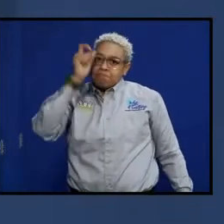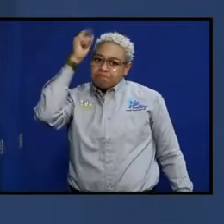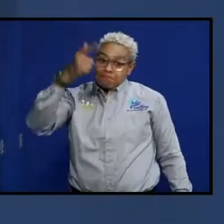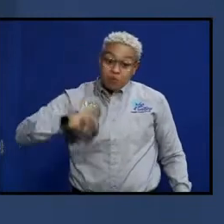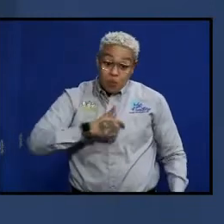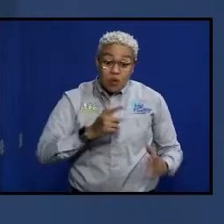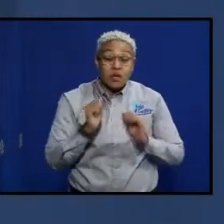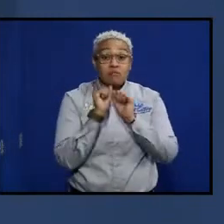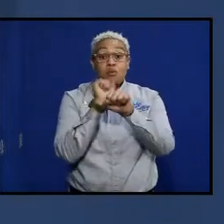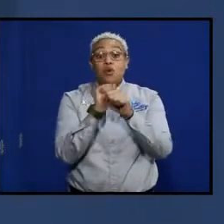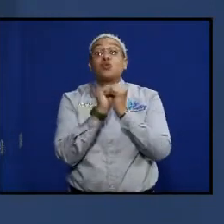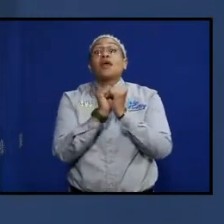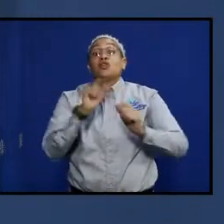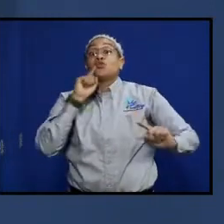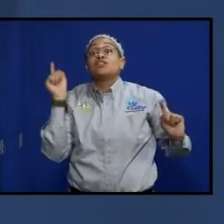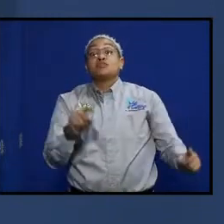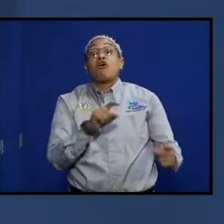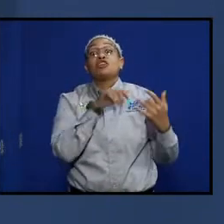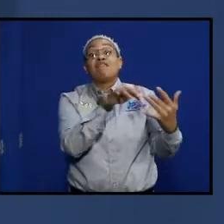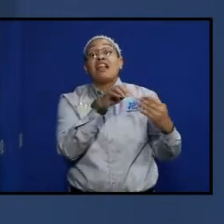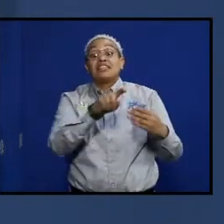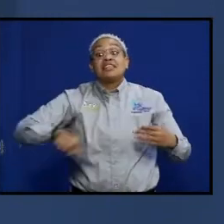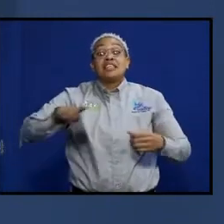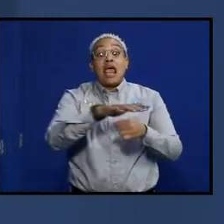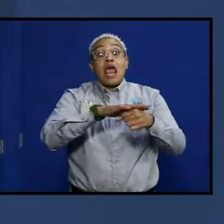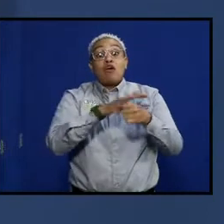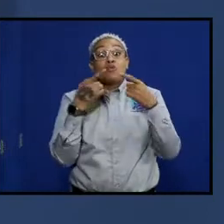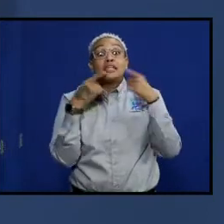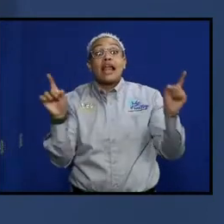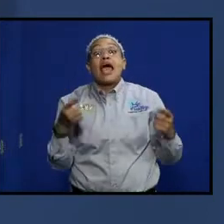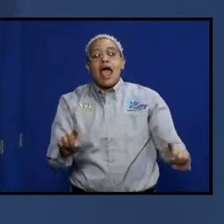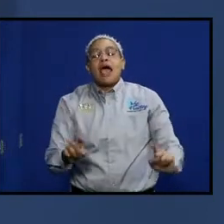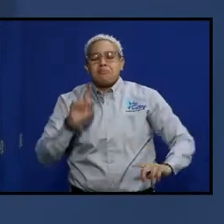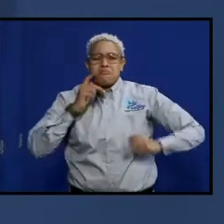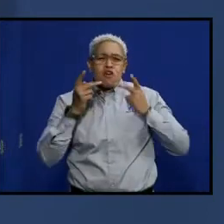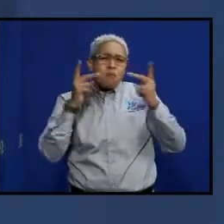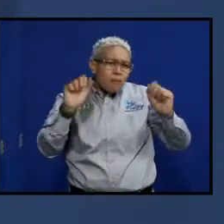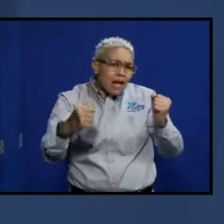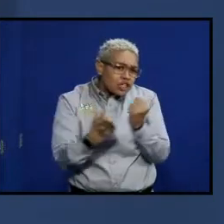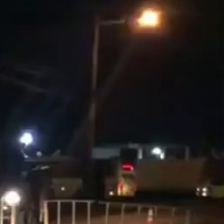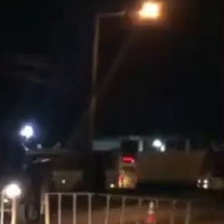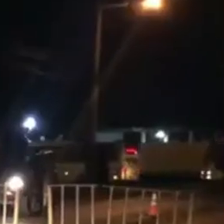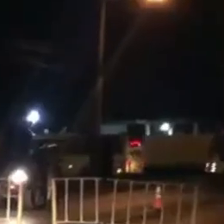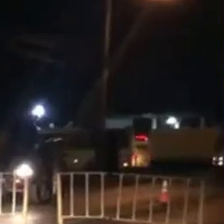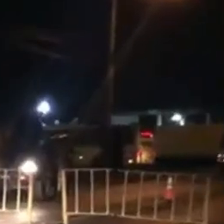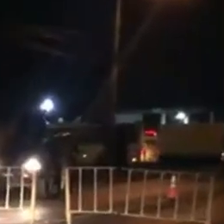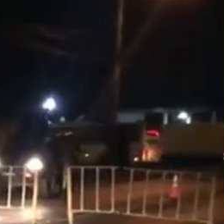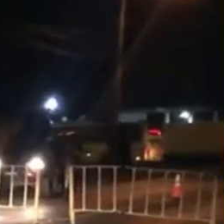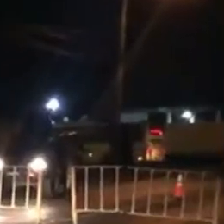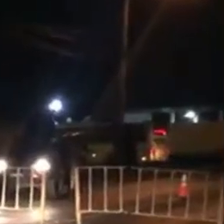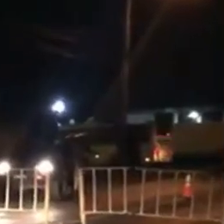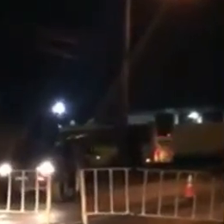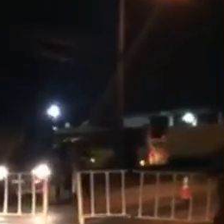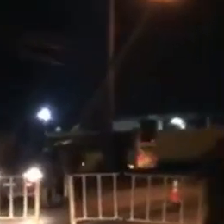areas so declared. He also appealed to the public to assist the security forces as they try to rid the country of crime